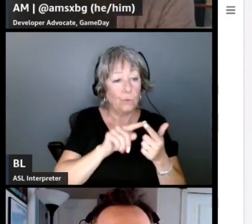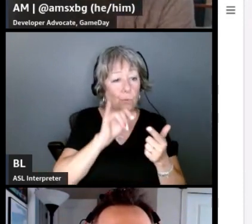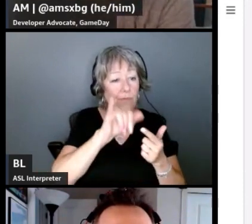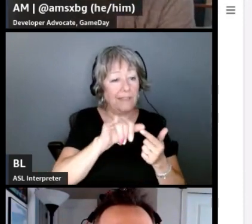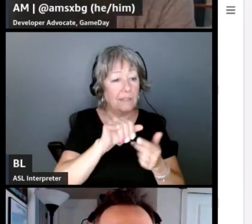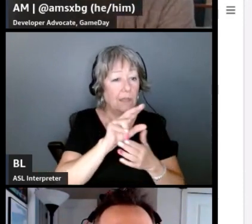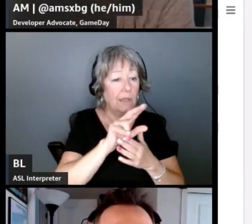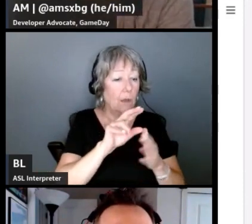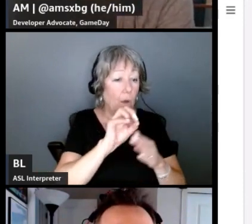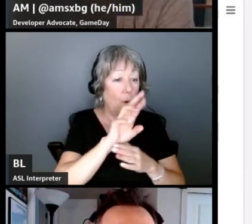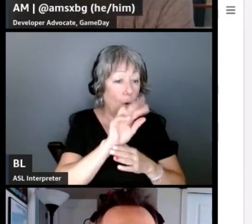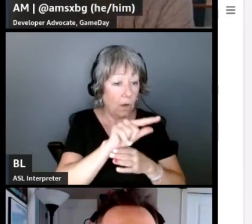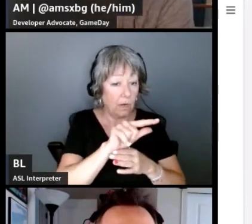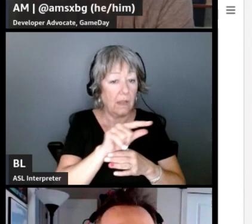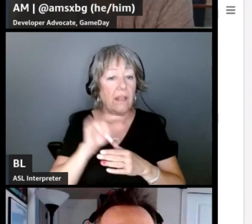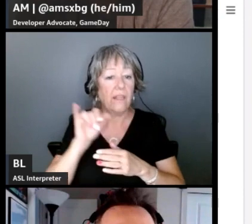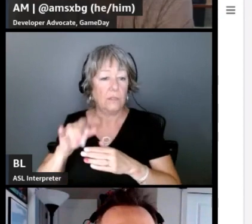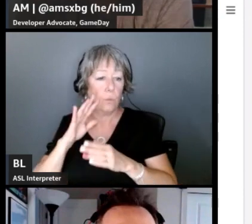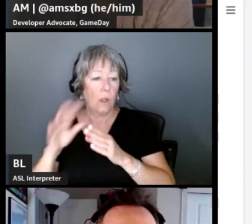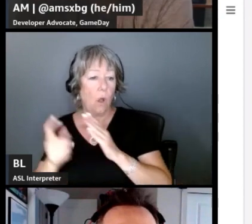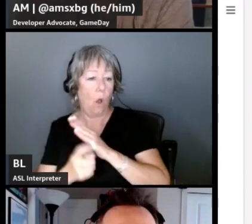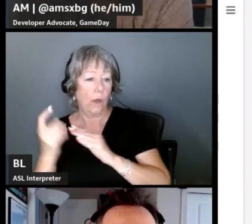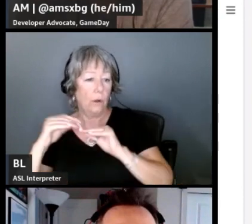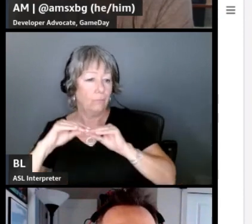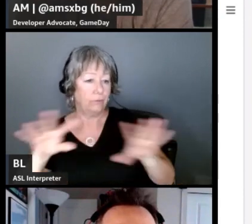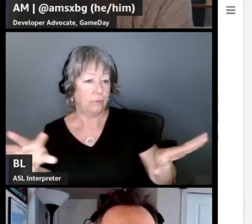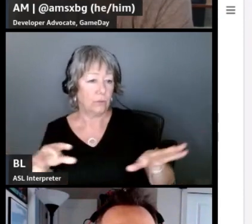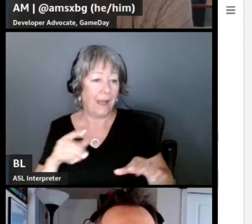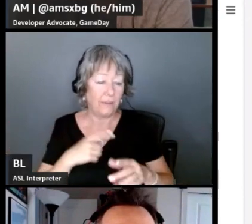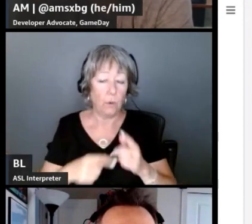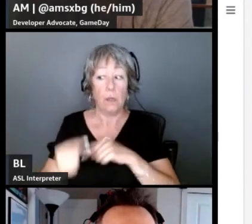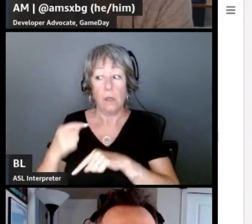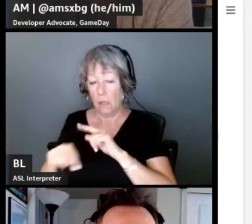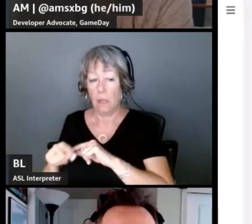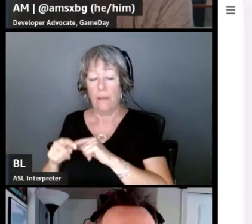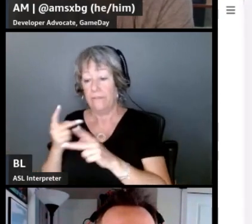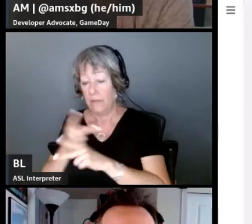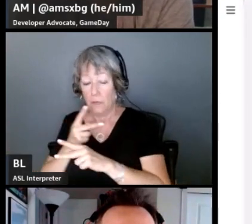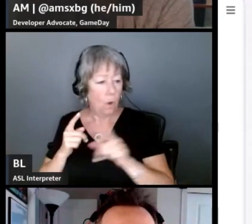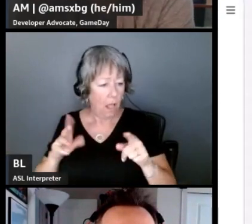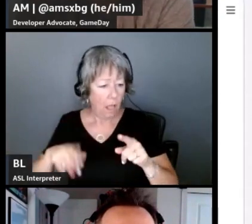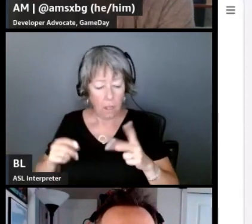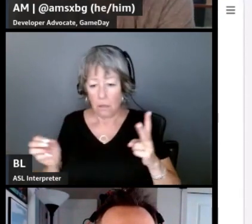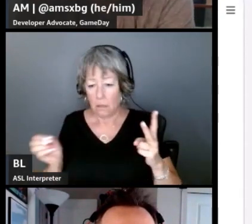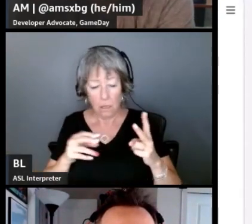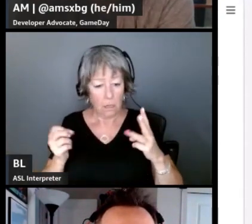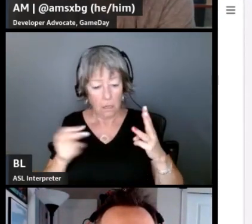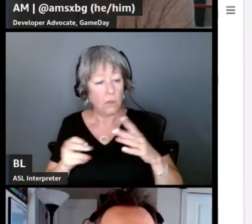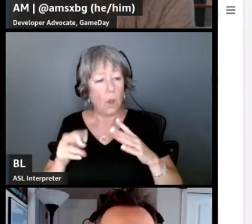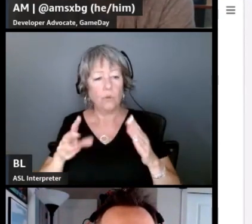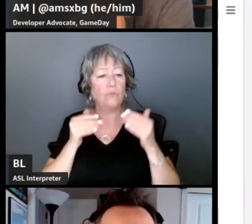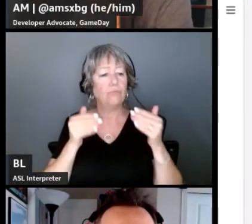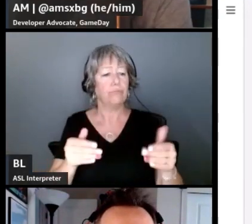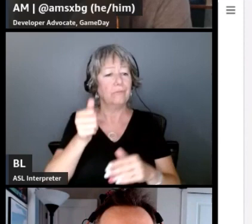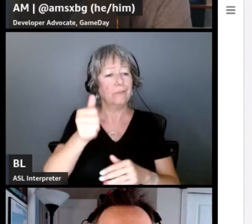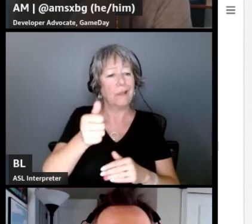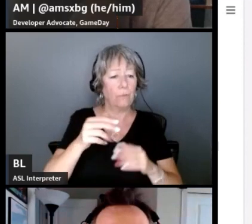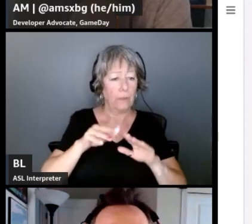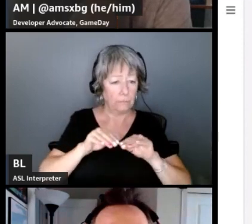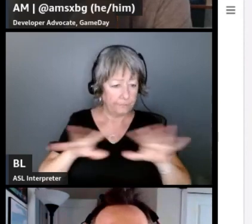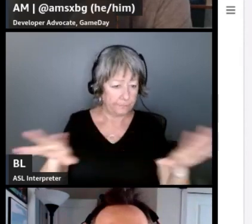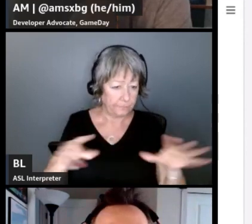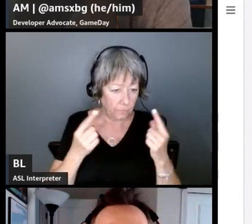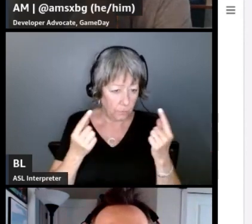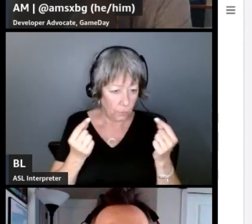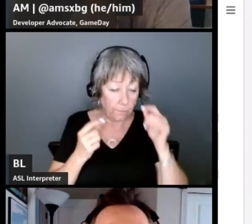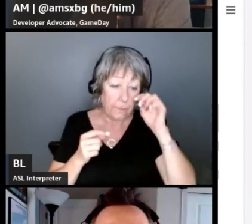DynamoDB on the go, right? And you don't have to really do it manually, and you don't have to worry about it. The other piece that is something we